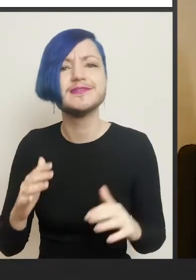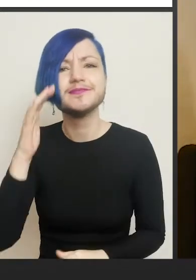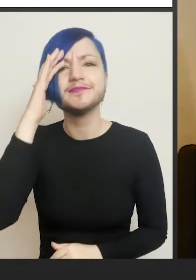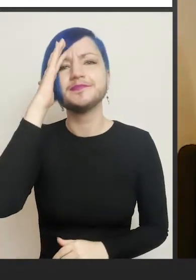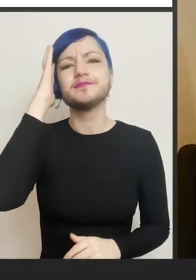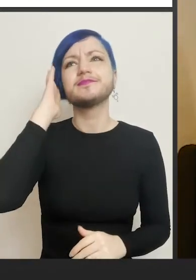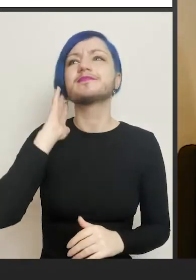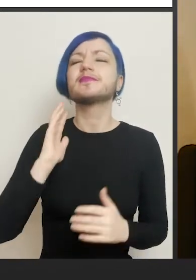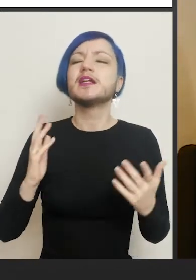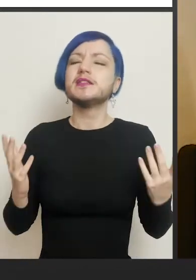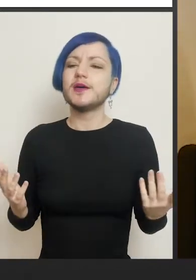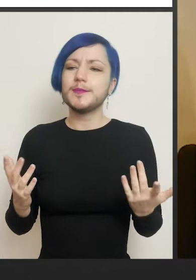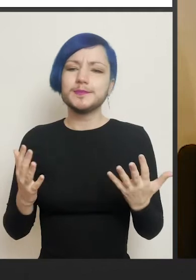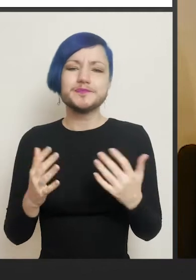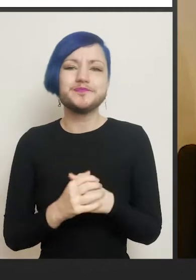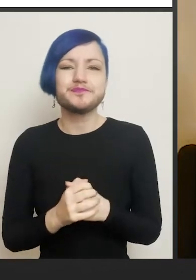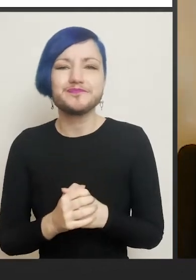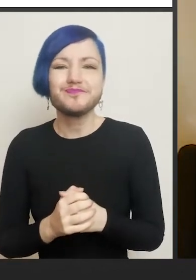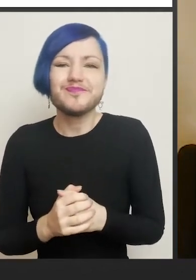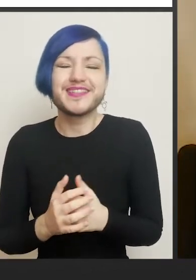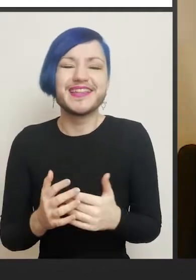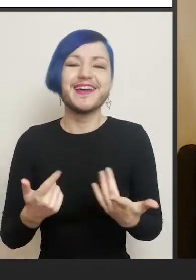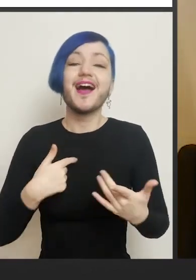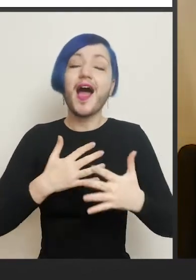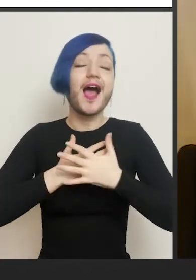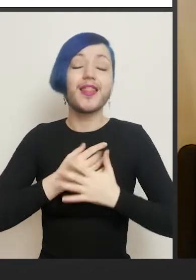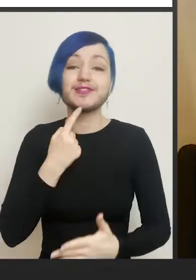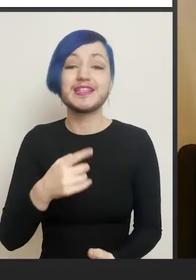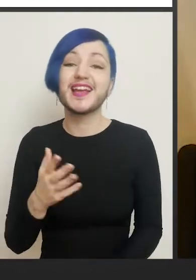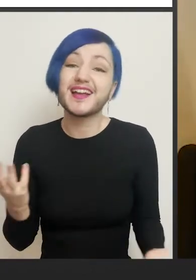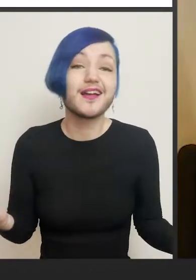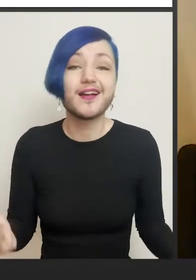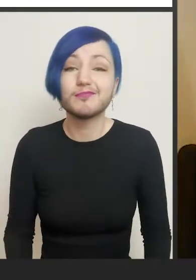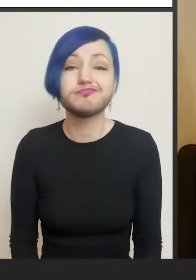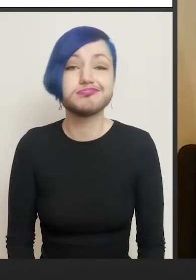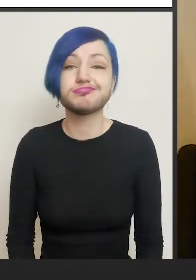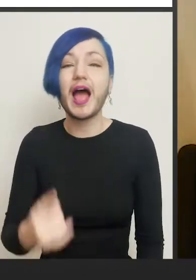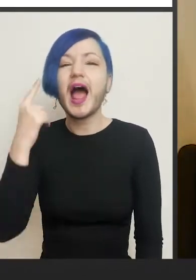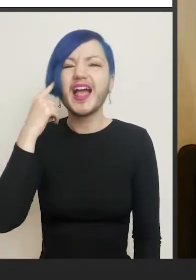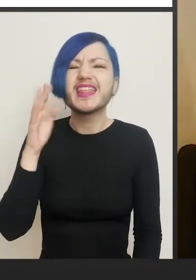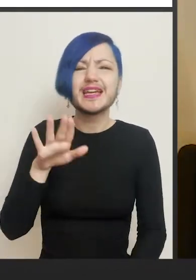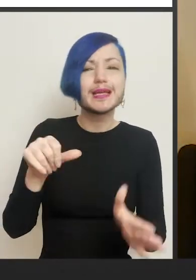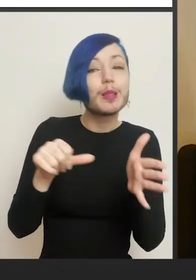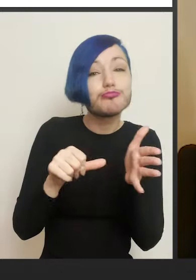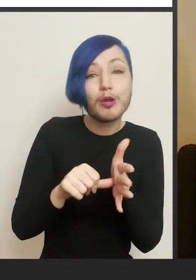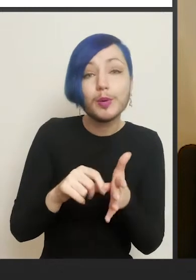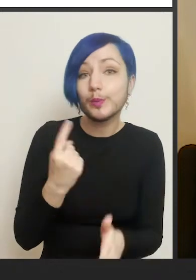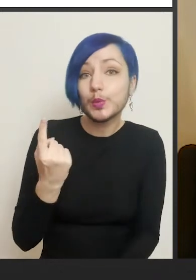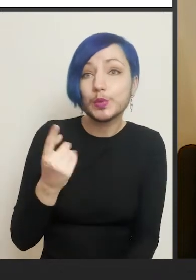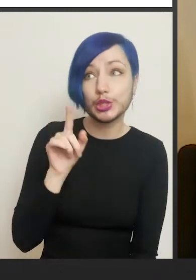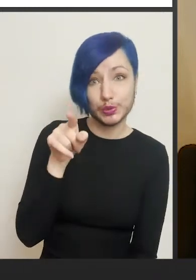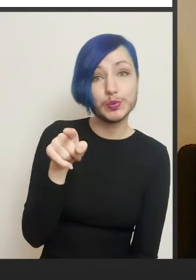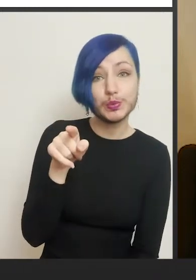So yeah, I think it's something I love to say is like, it's like, yeah, I think that's a you problem. Like